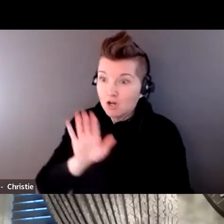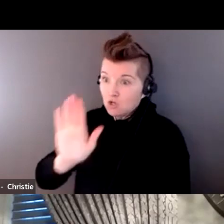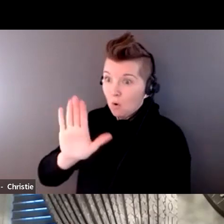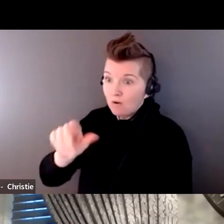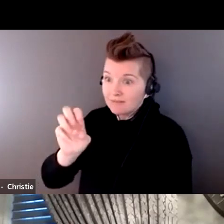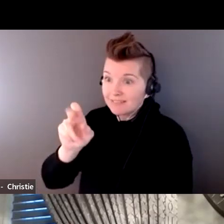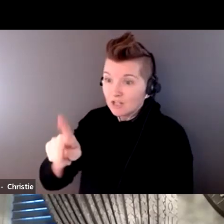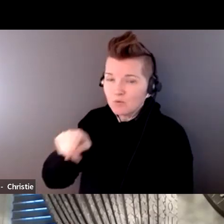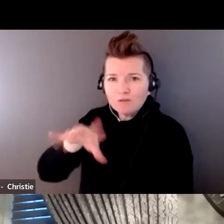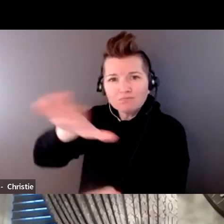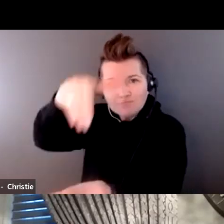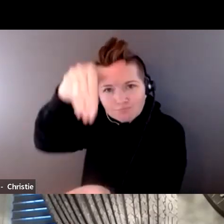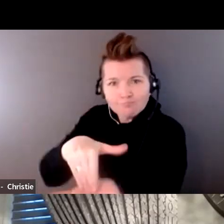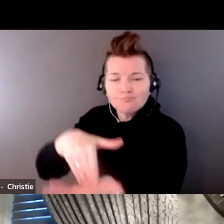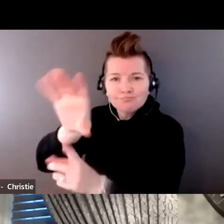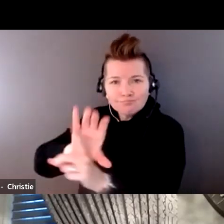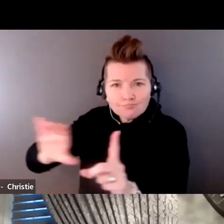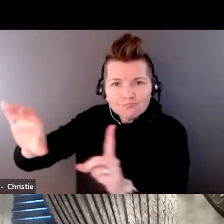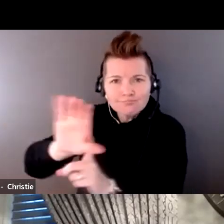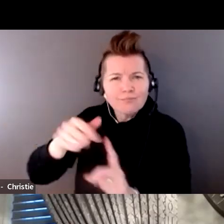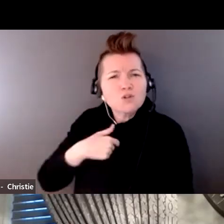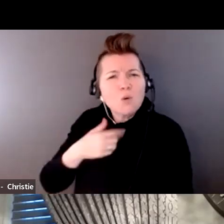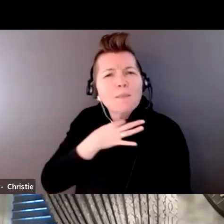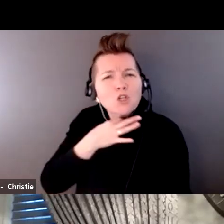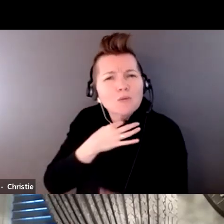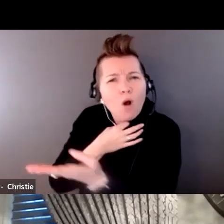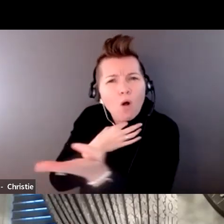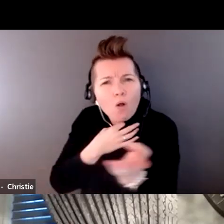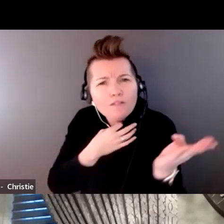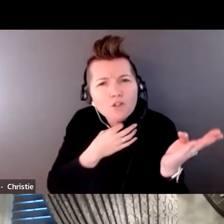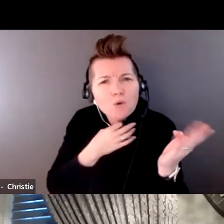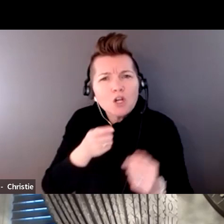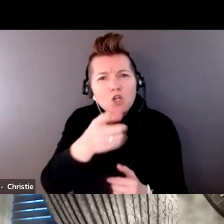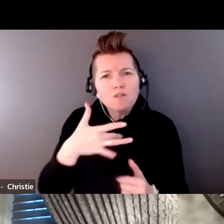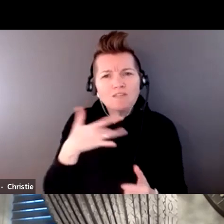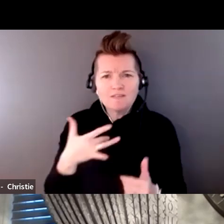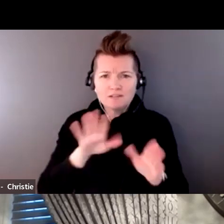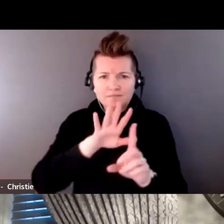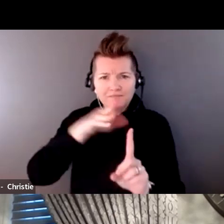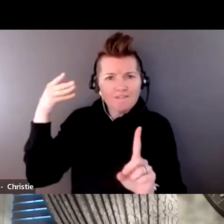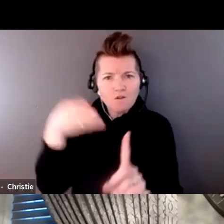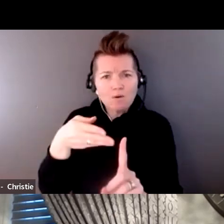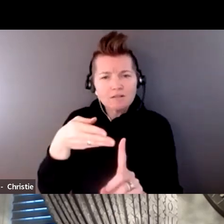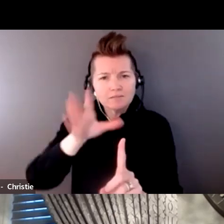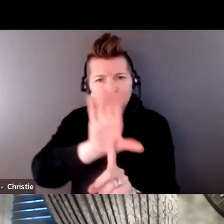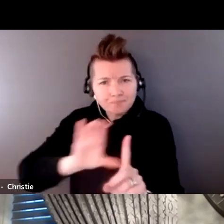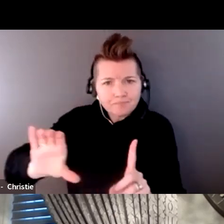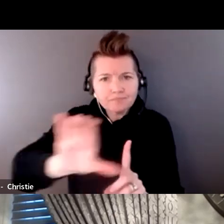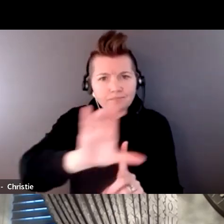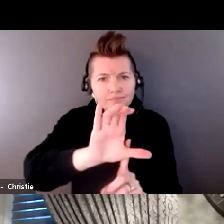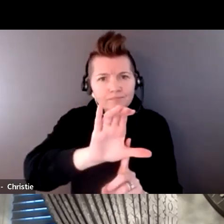And what I want to ask you all is, how do you think that cultural centering positively impacted